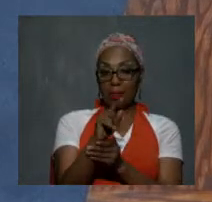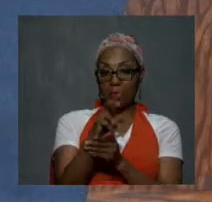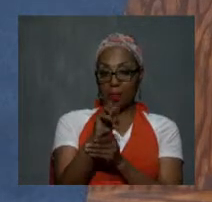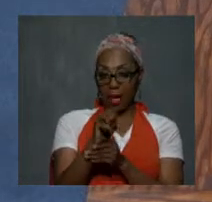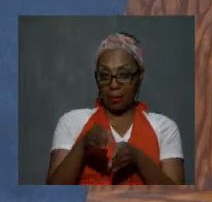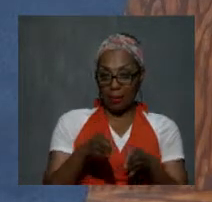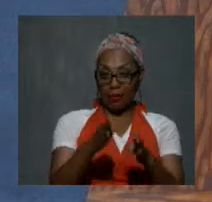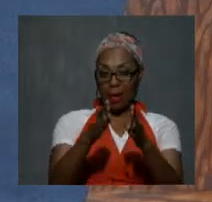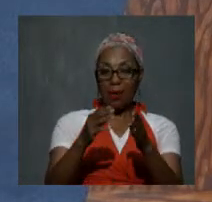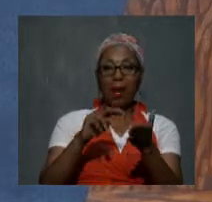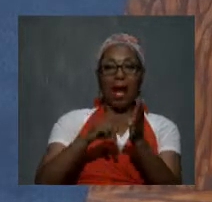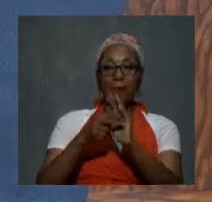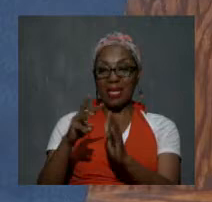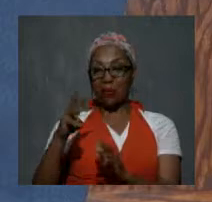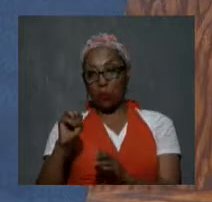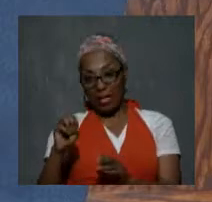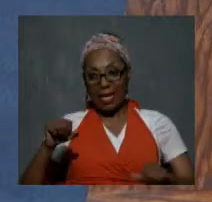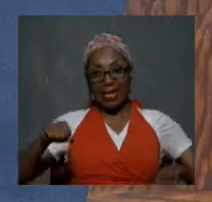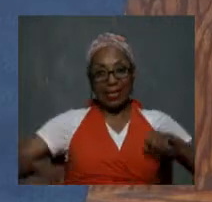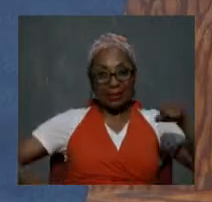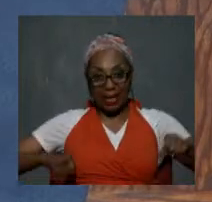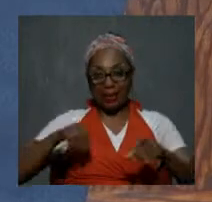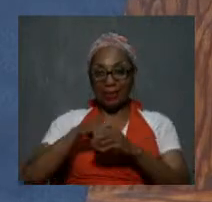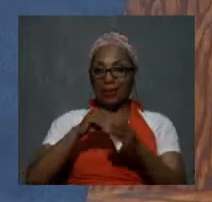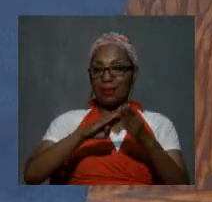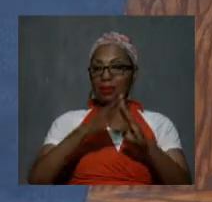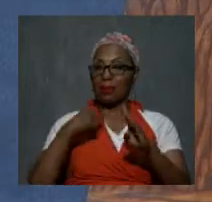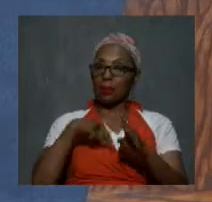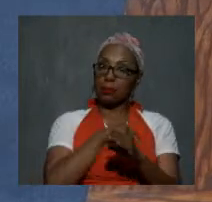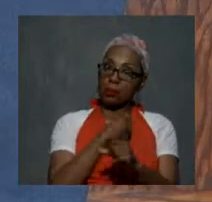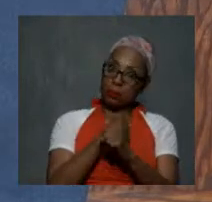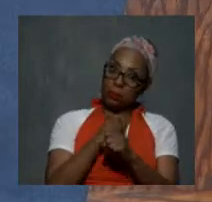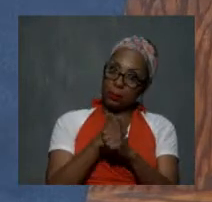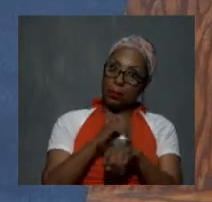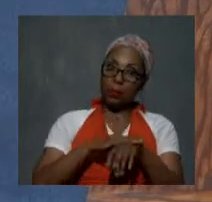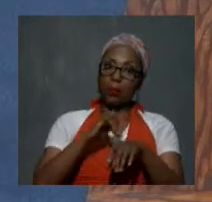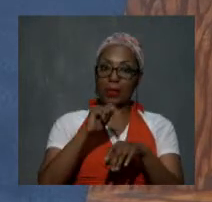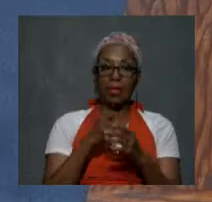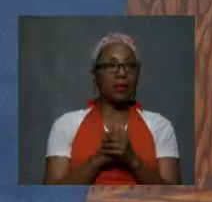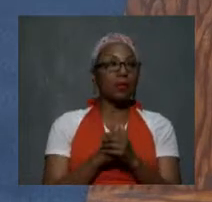say we, cyclists in the city have been working on this midline